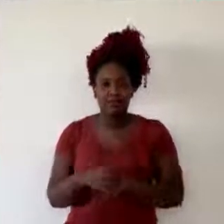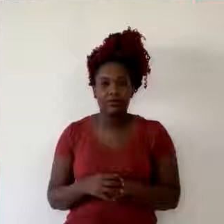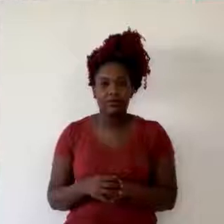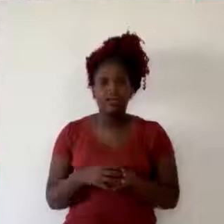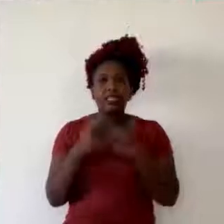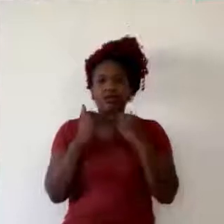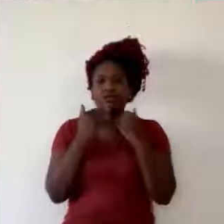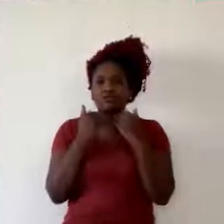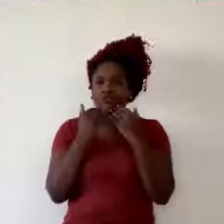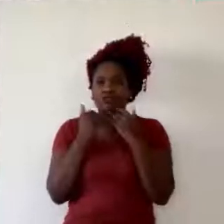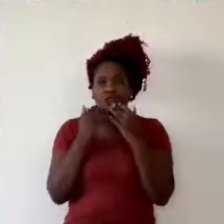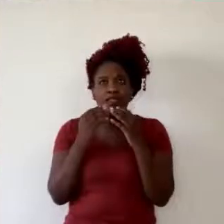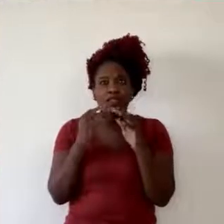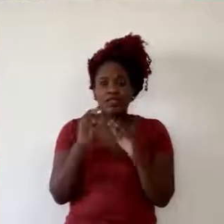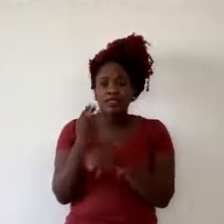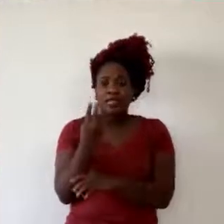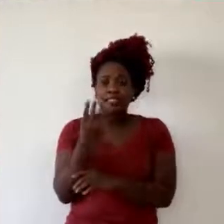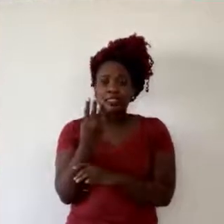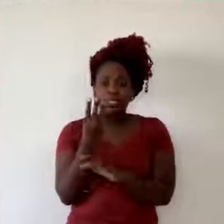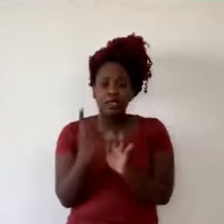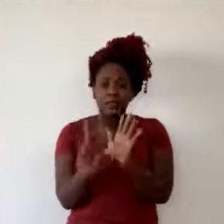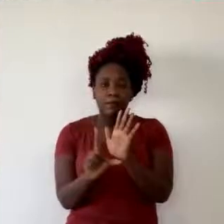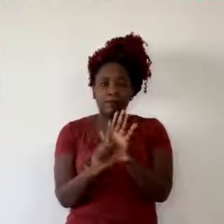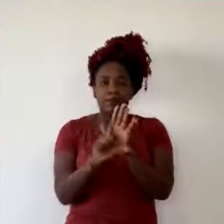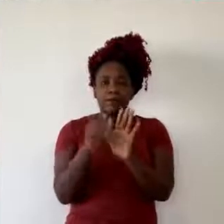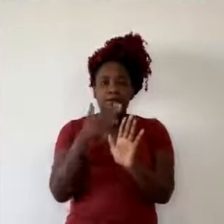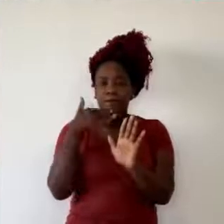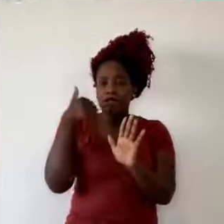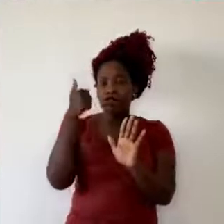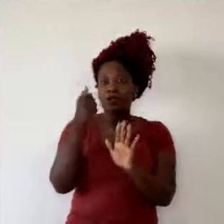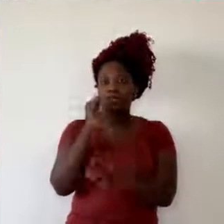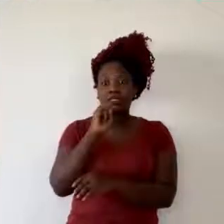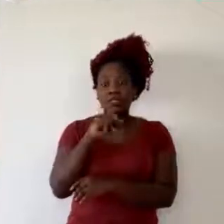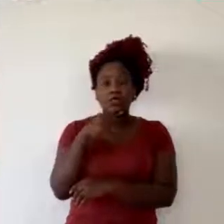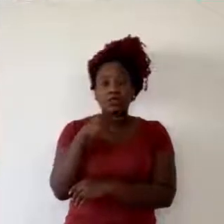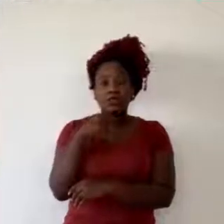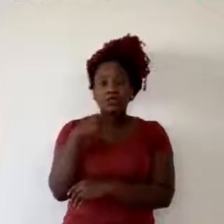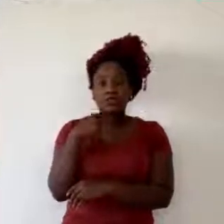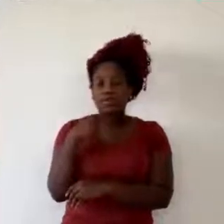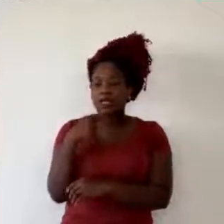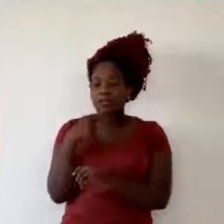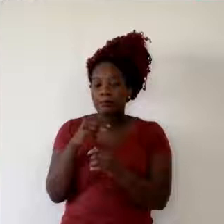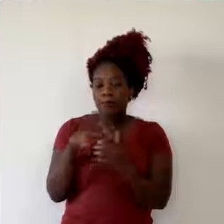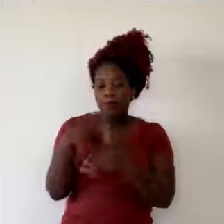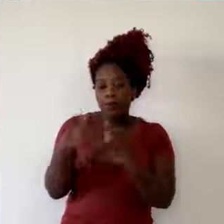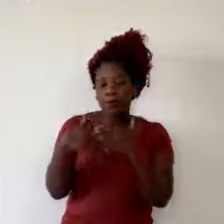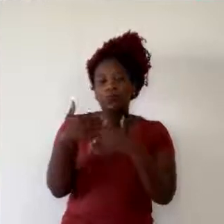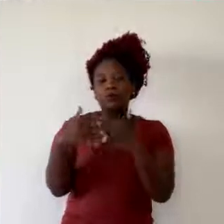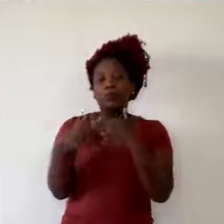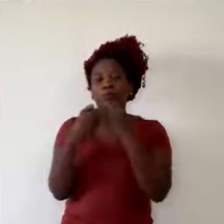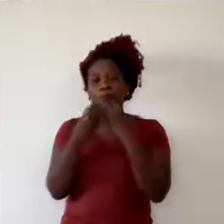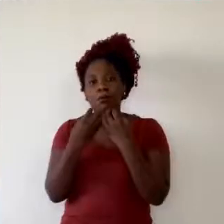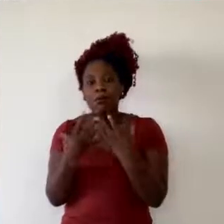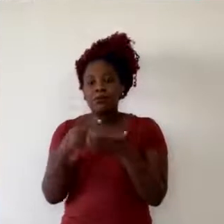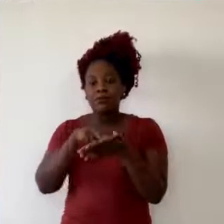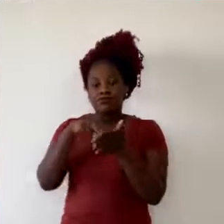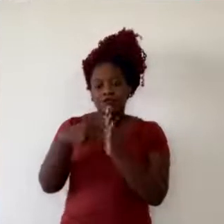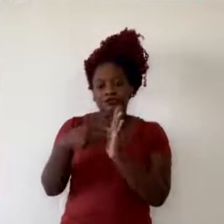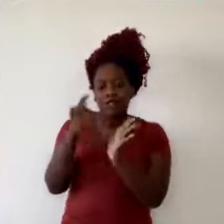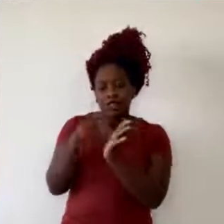realities. If we don't have if we are not able to build